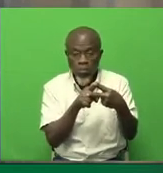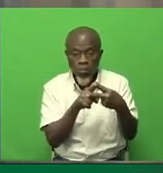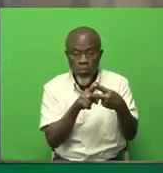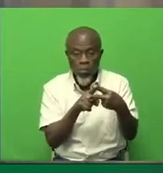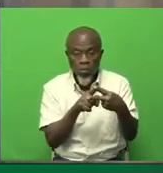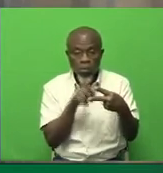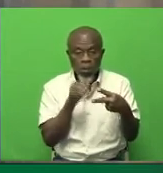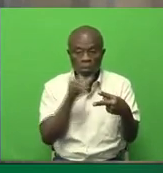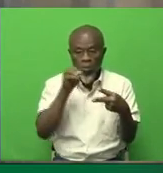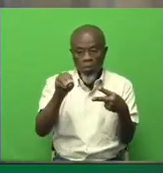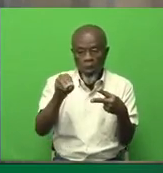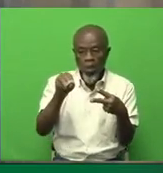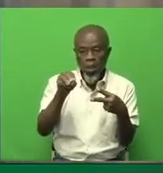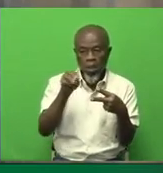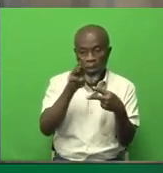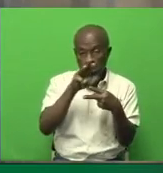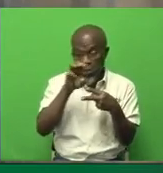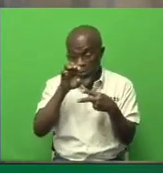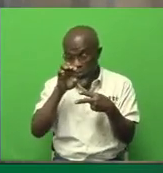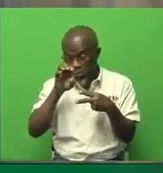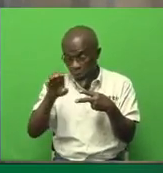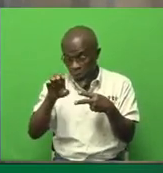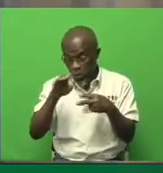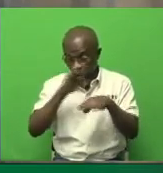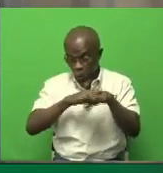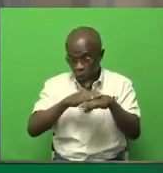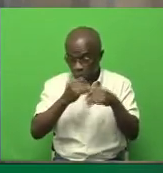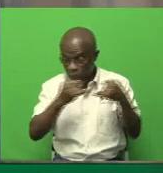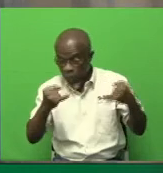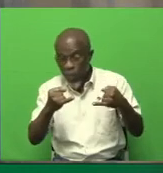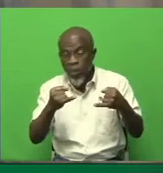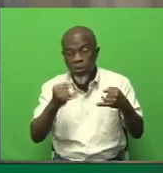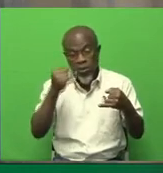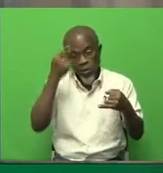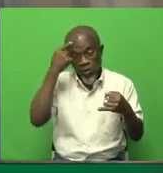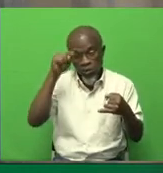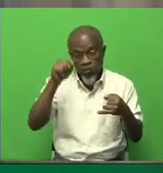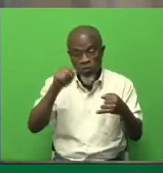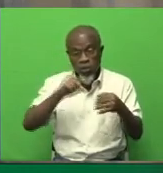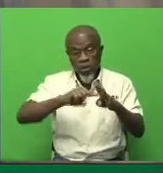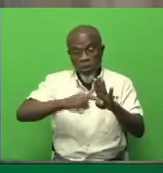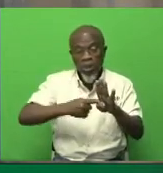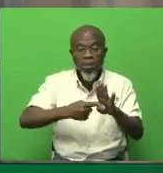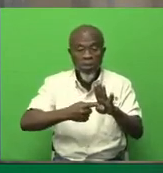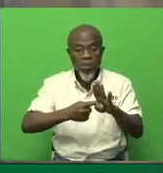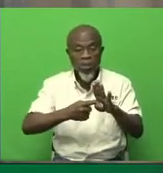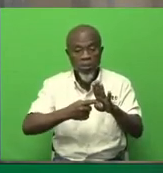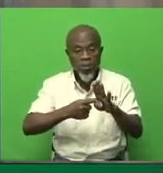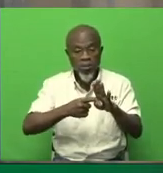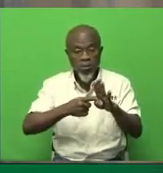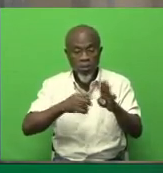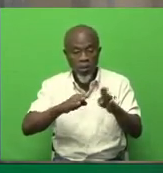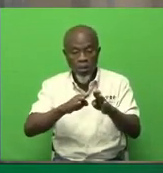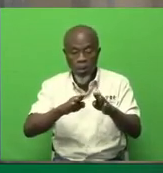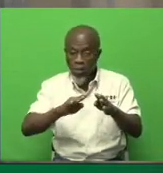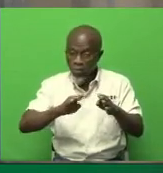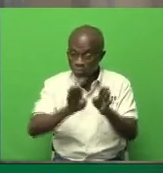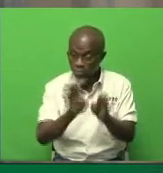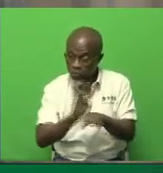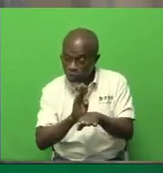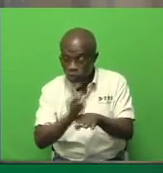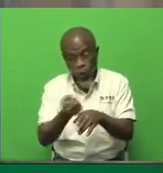a website to give online an online advice on the regulations for starting or expanding a business